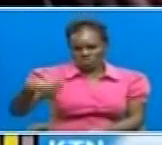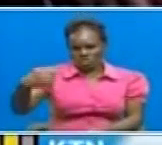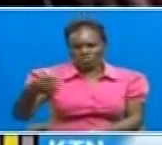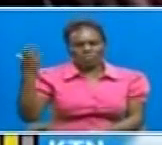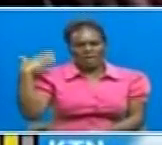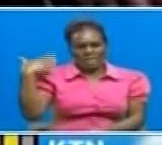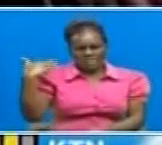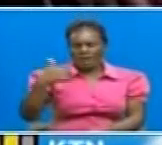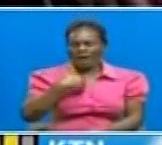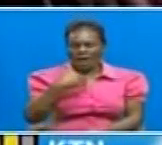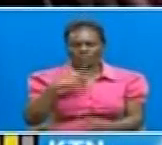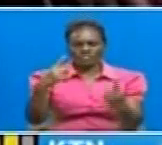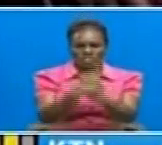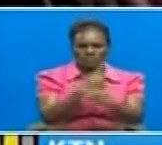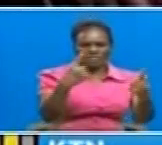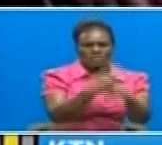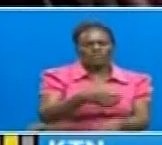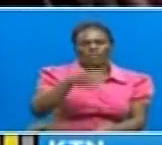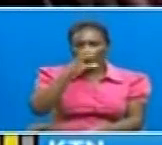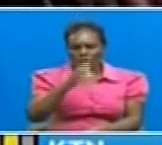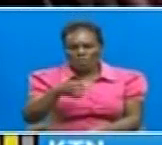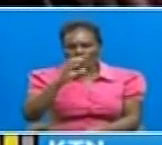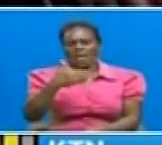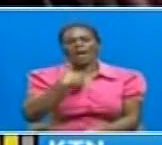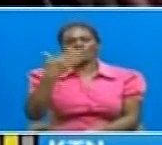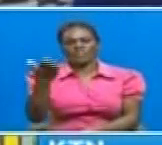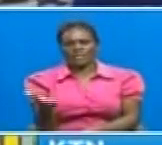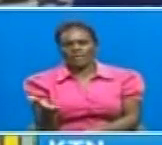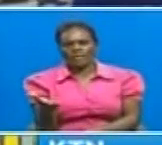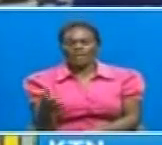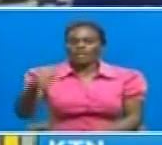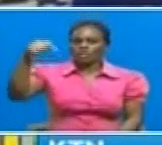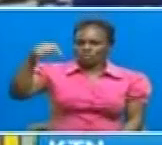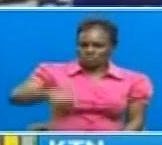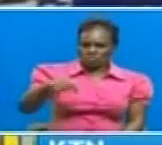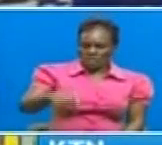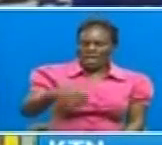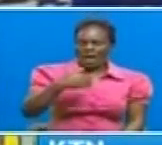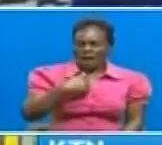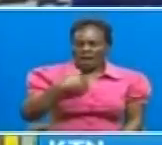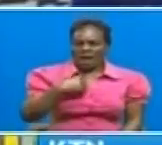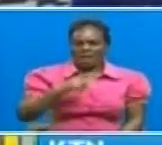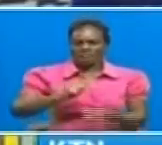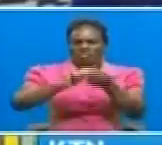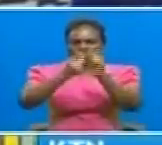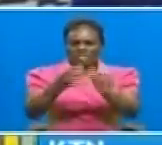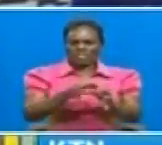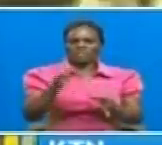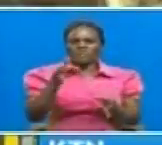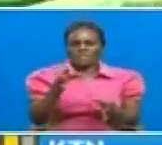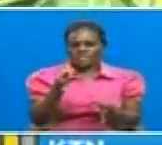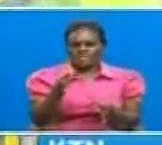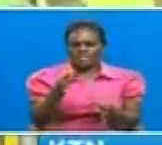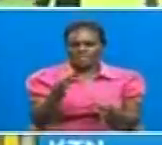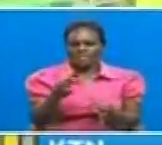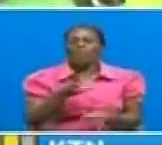like Muratina, Busa, Amalwa, Mnazi and Mahalange. Today we have refined brands of spirit, beer and wine.